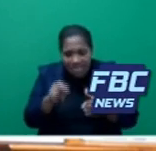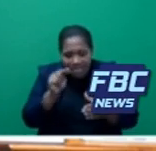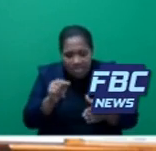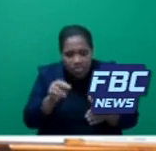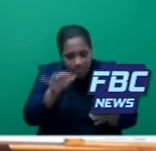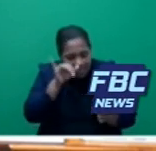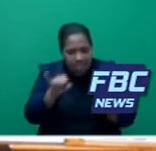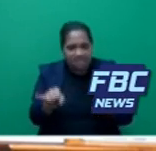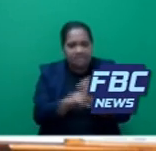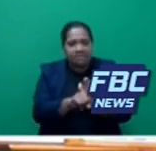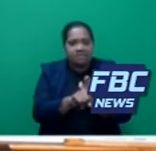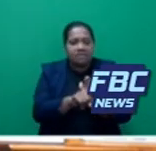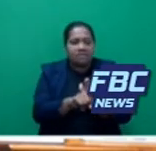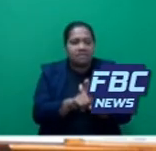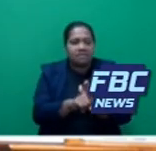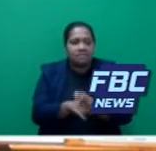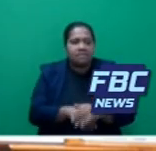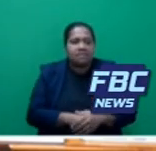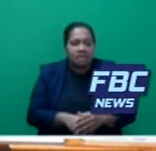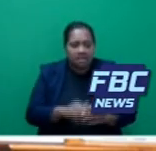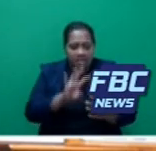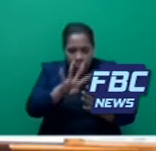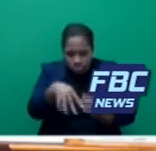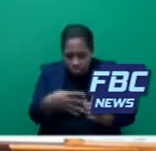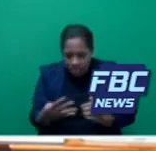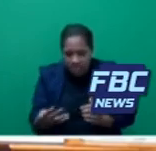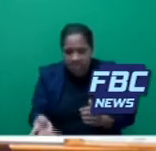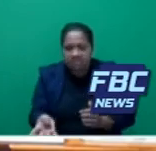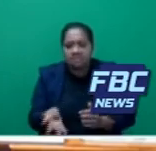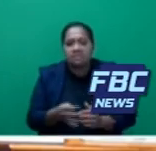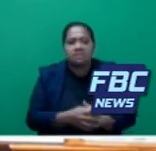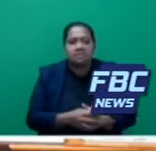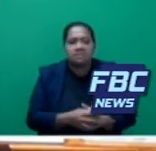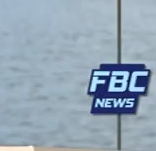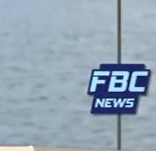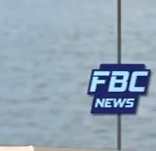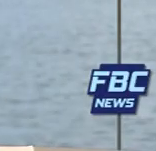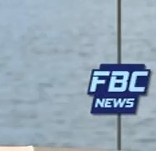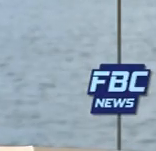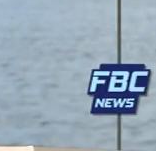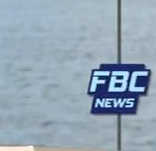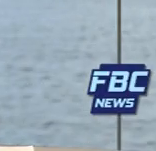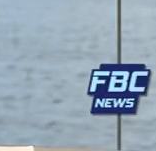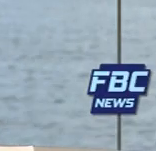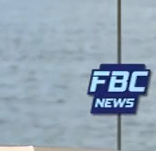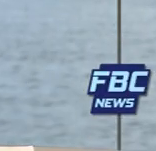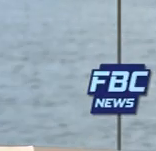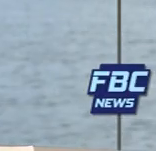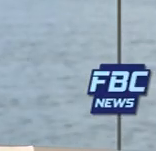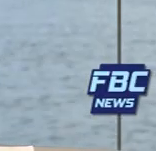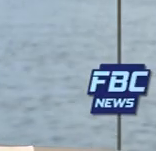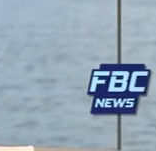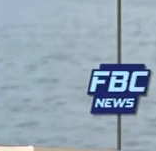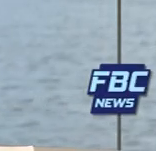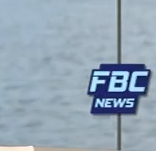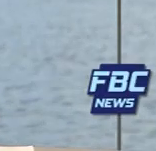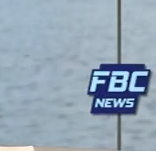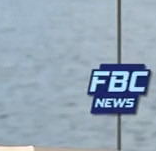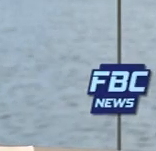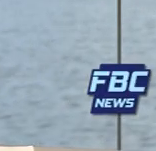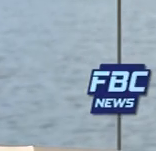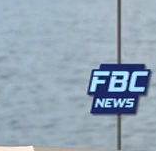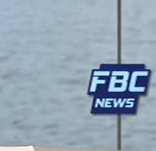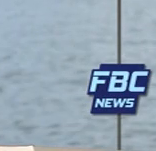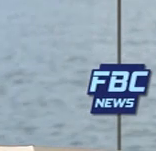pre-identified, tagged and tracked according to the deployment plan for each batch. Commuters along the